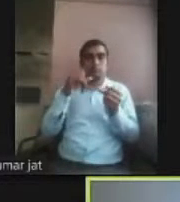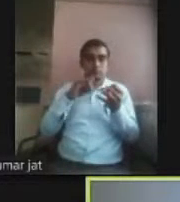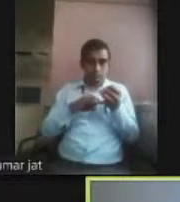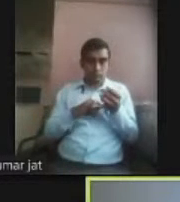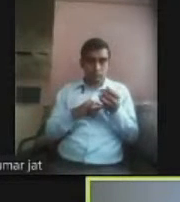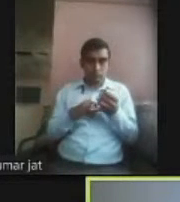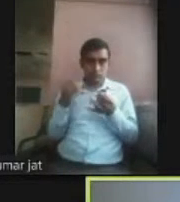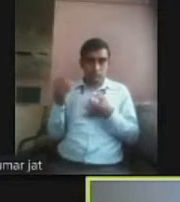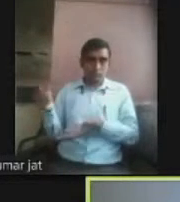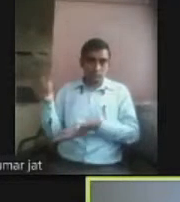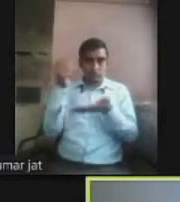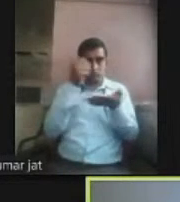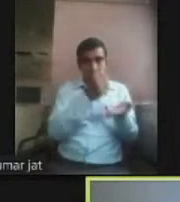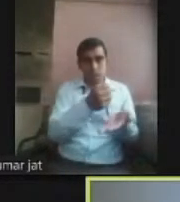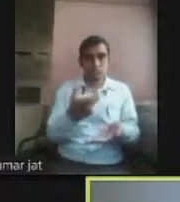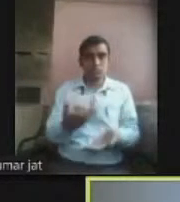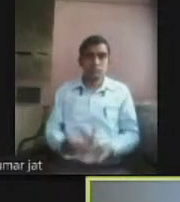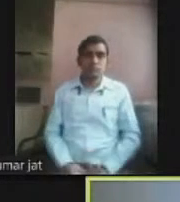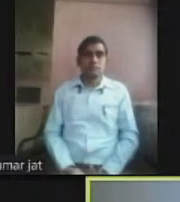and the municipalities also,